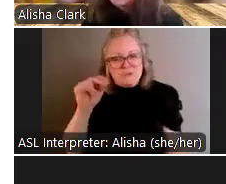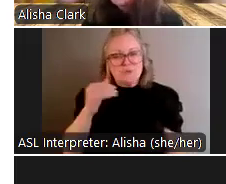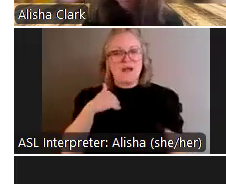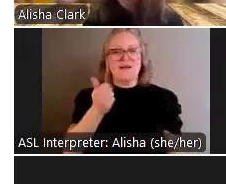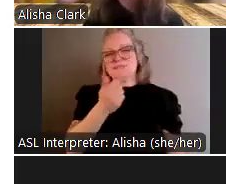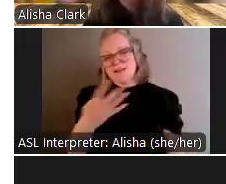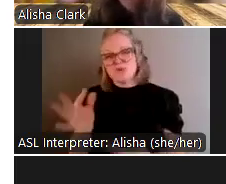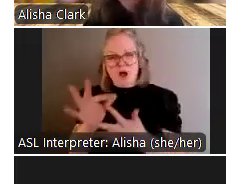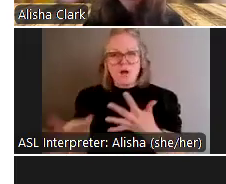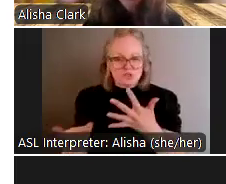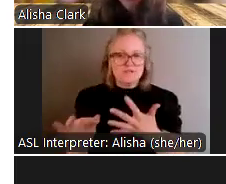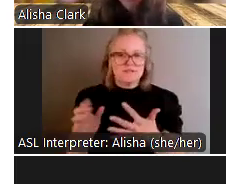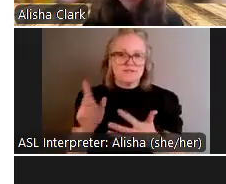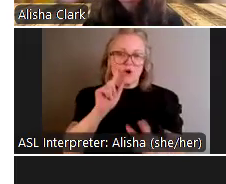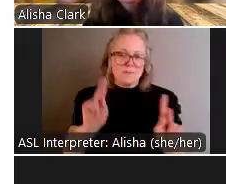for people.